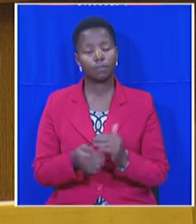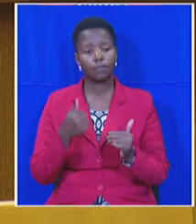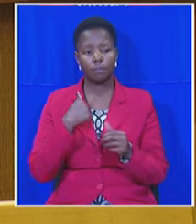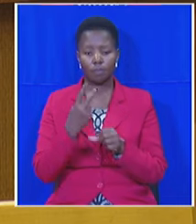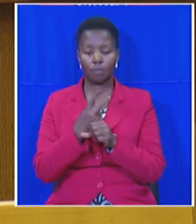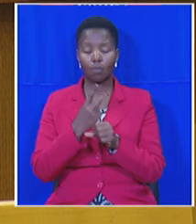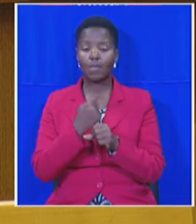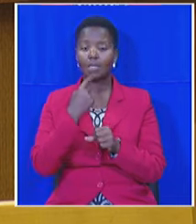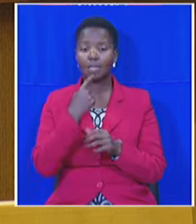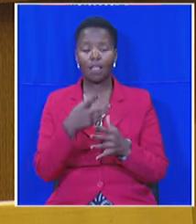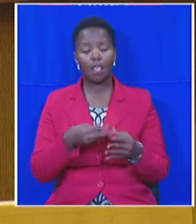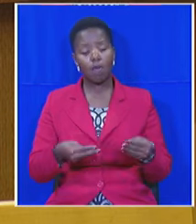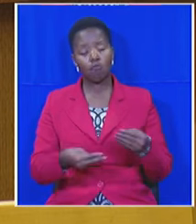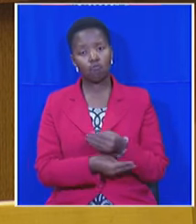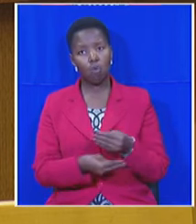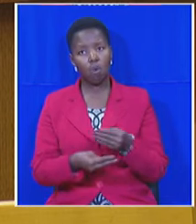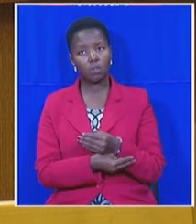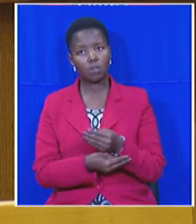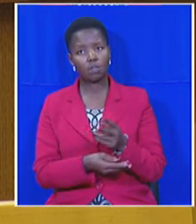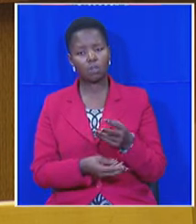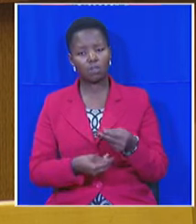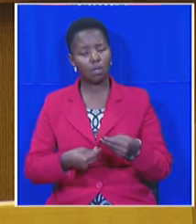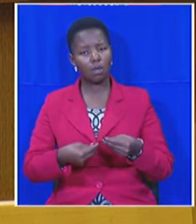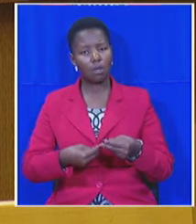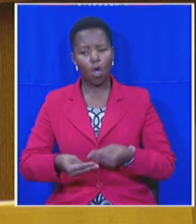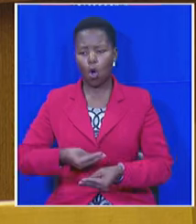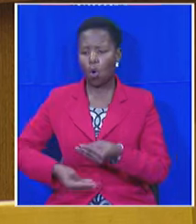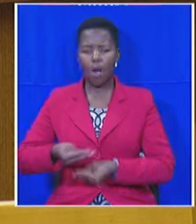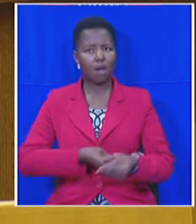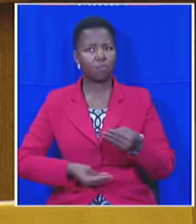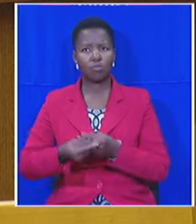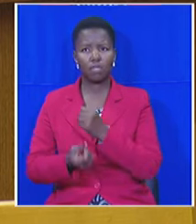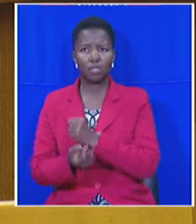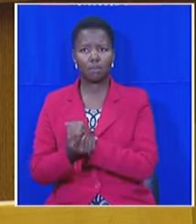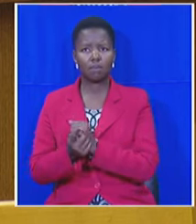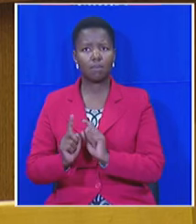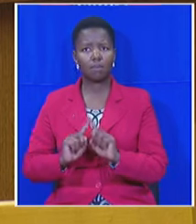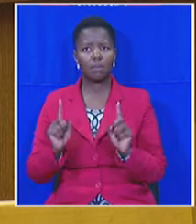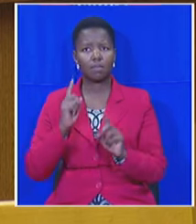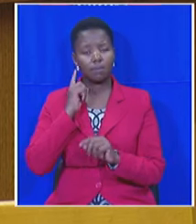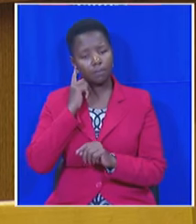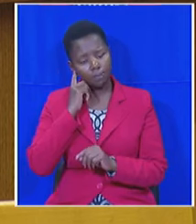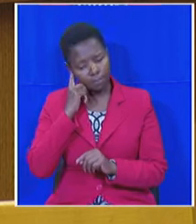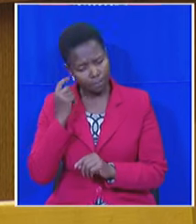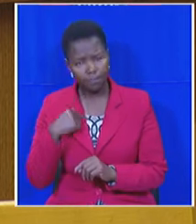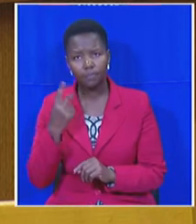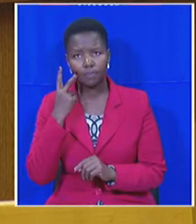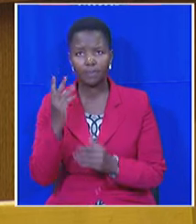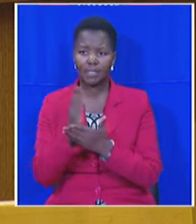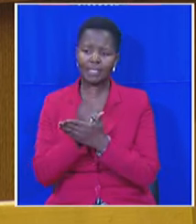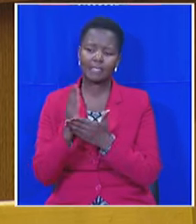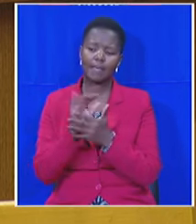about corruption, but I again see the high level of hypocrisy.